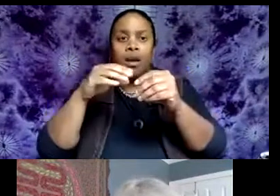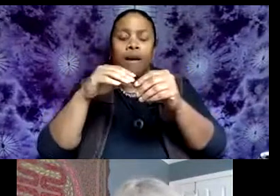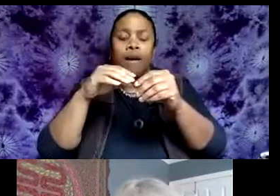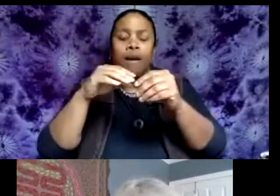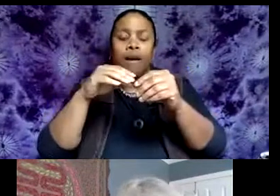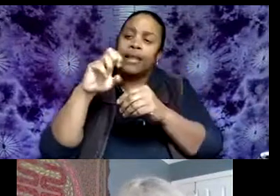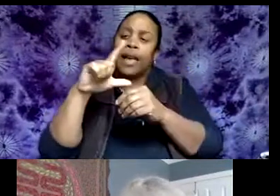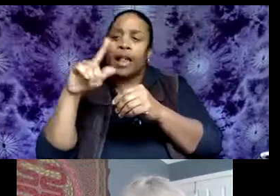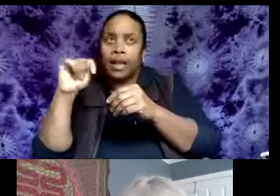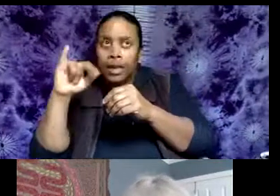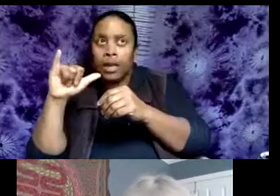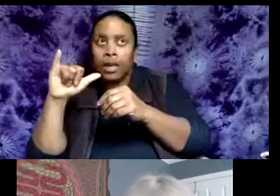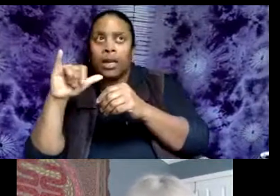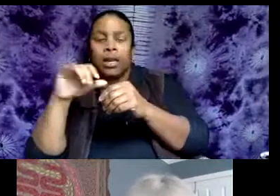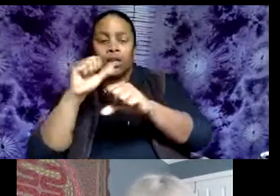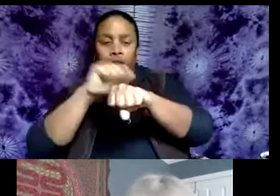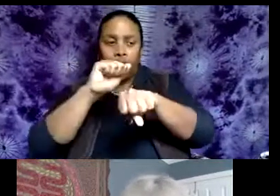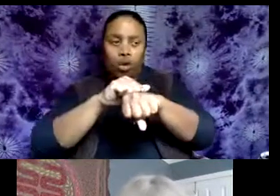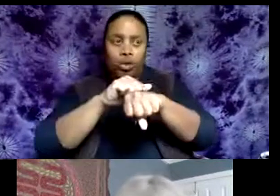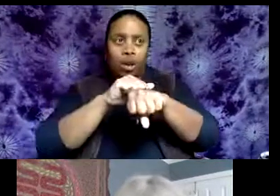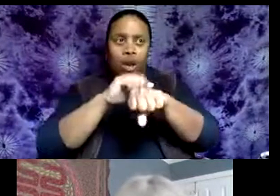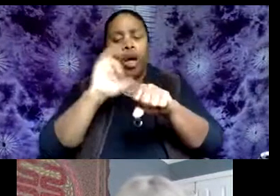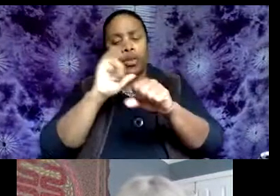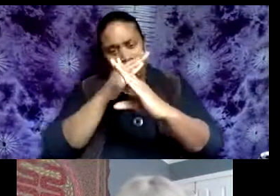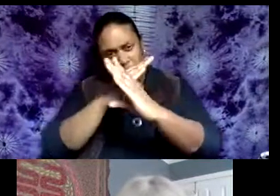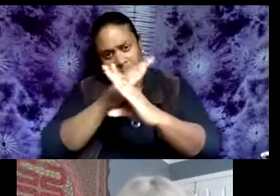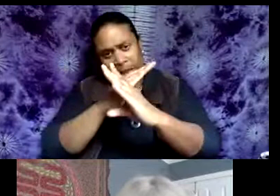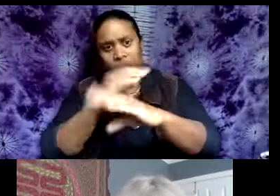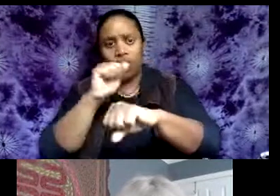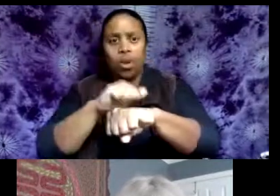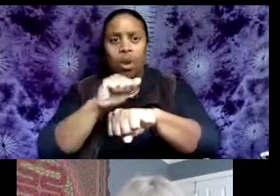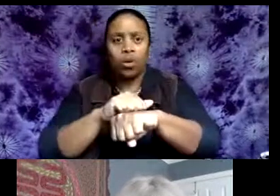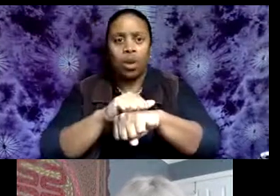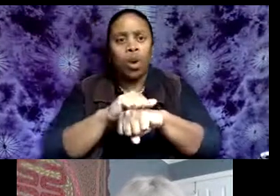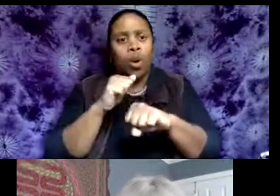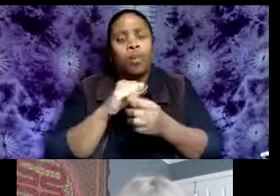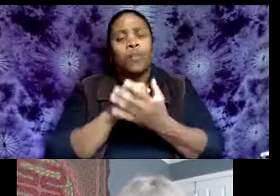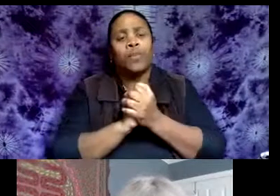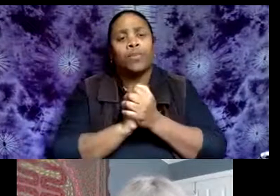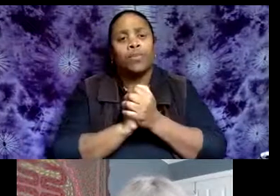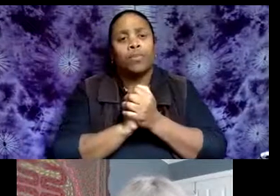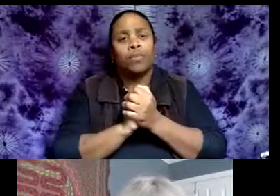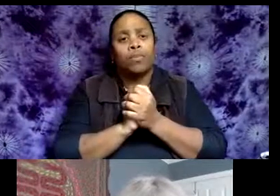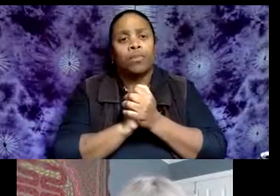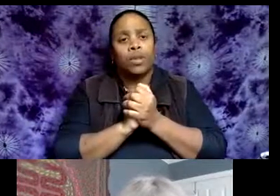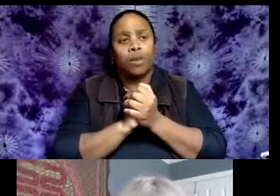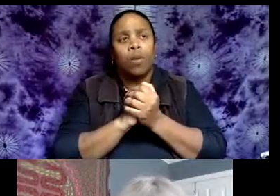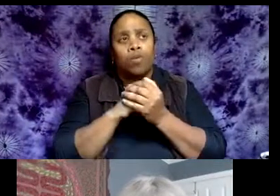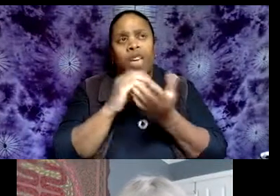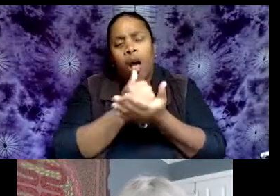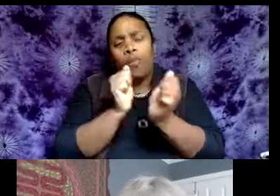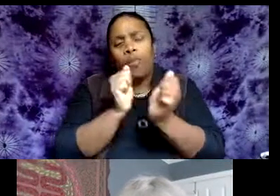And I have a line called Protect Stones because of my own challenges, not only with challenging people, but